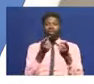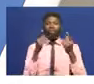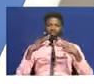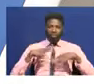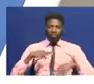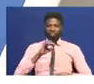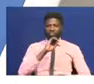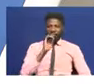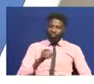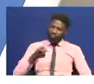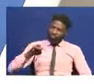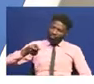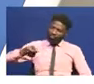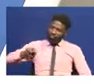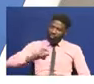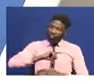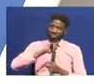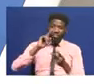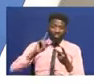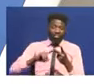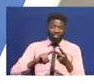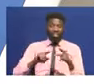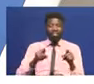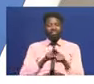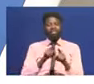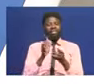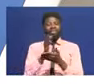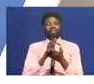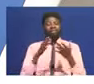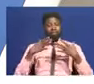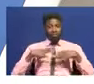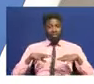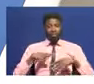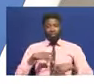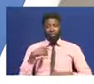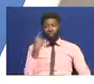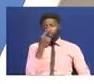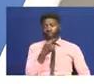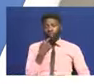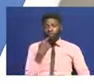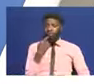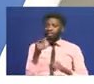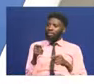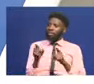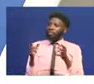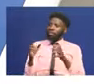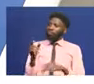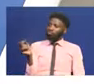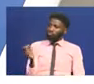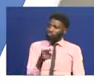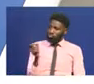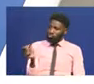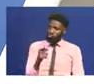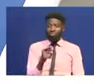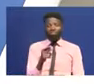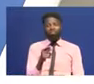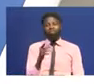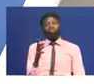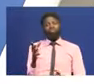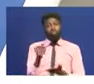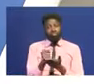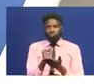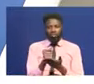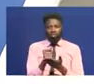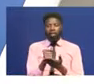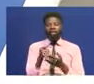But in addition to that, we have got those who are not in formal employment, of those whose income is not from salaried employment,